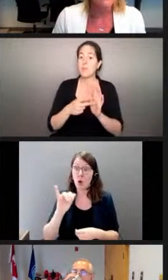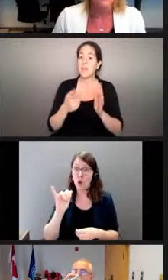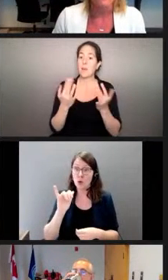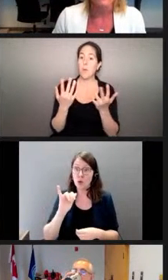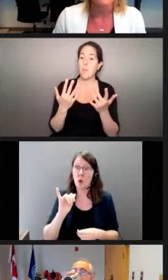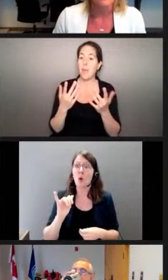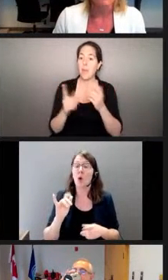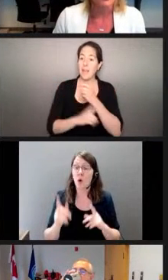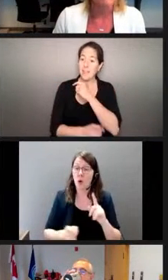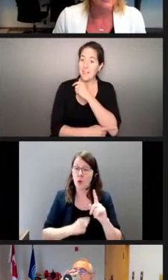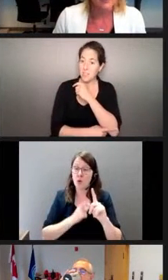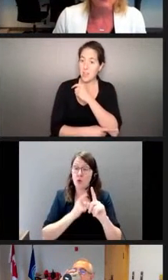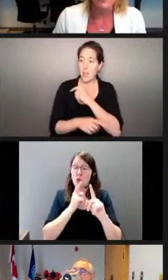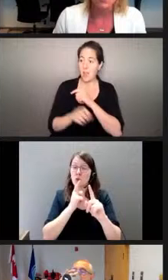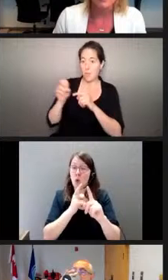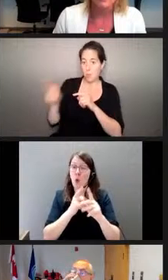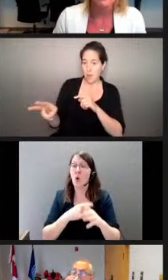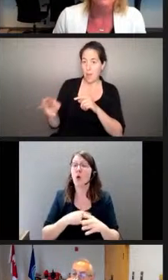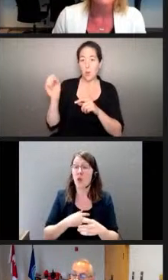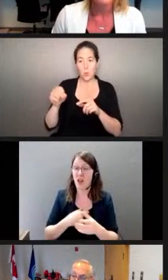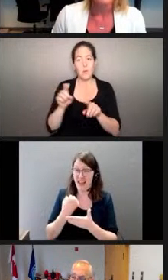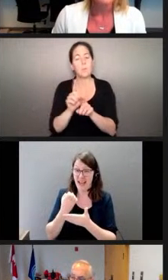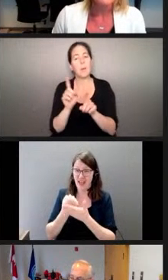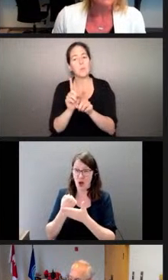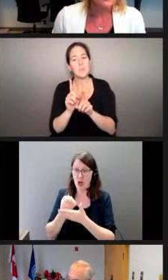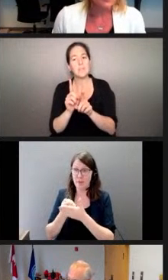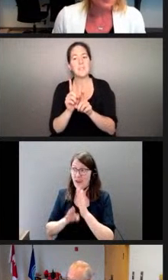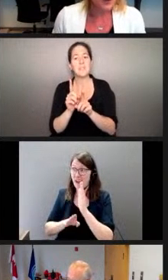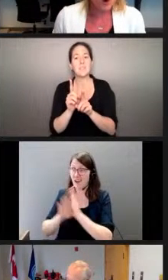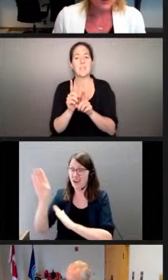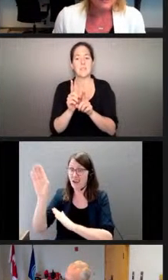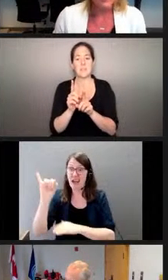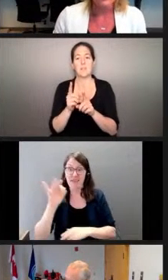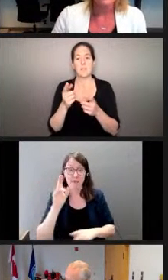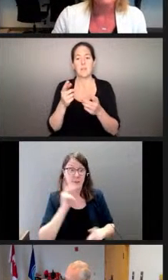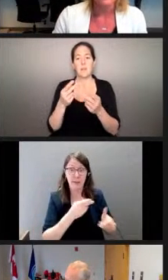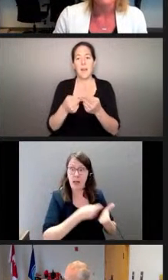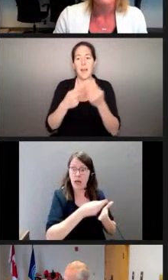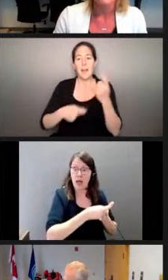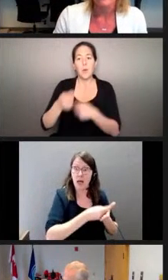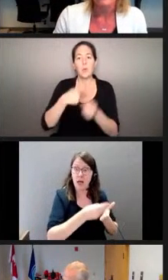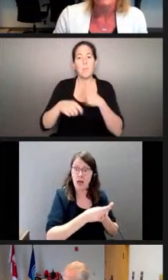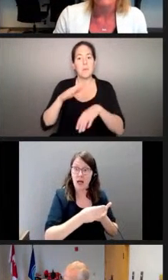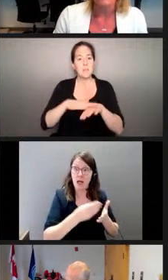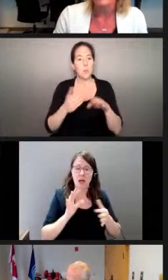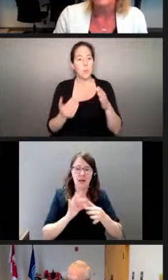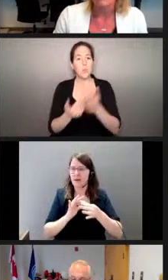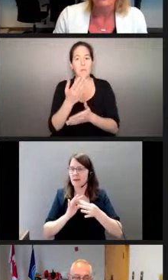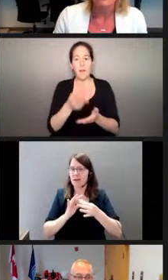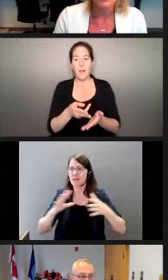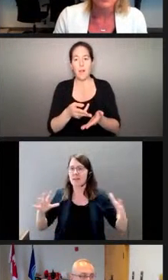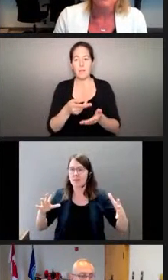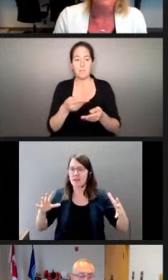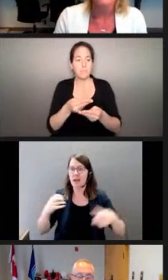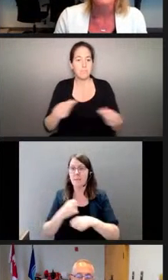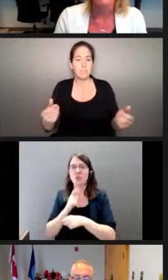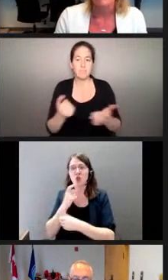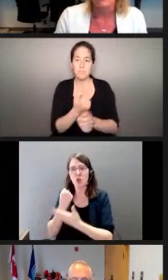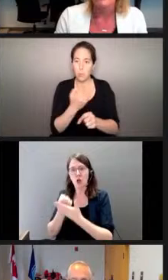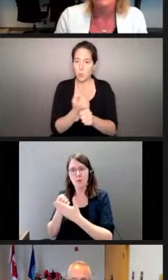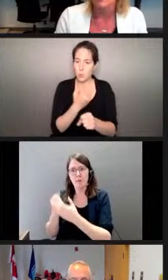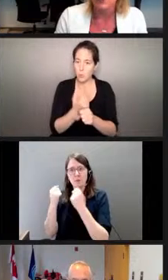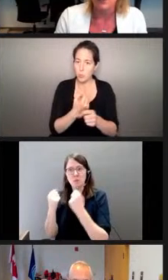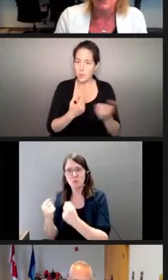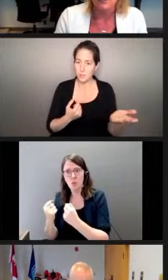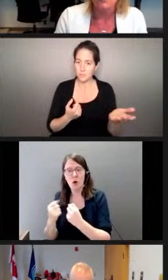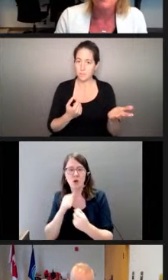activity from consumption of finite resources. And it is based on 3 core principles. So designing out waste and pollution, keeping